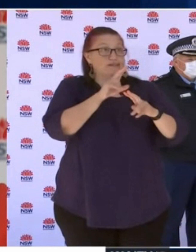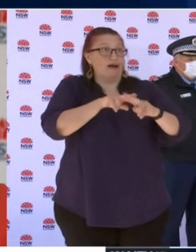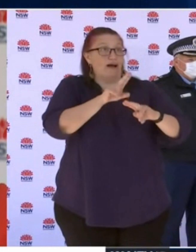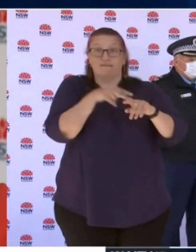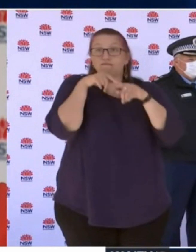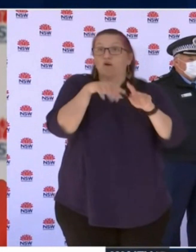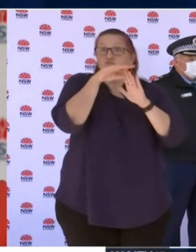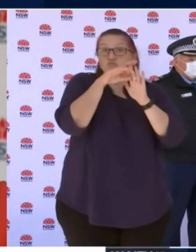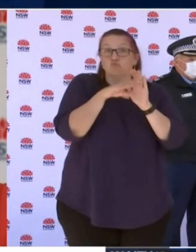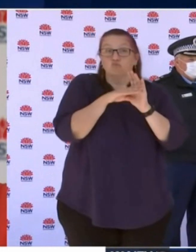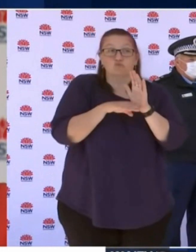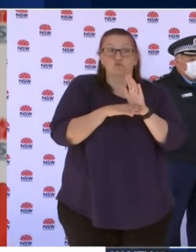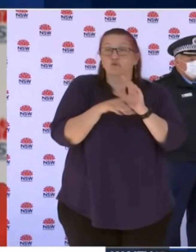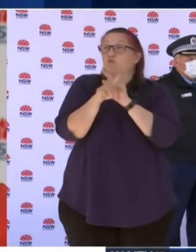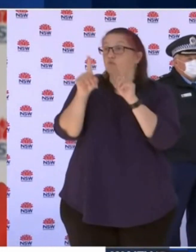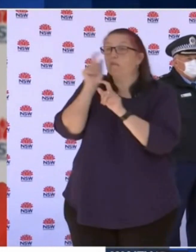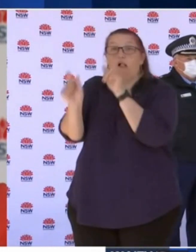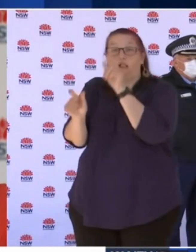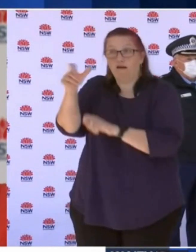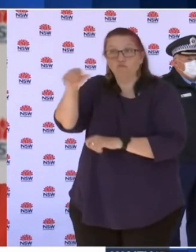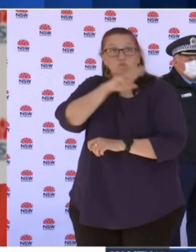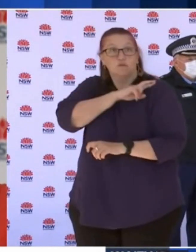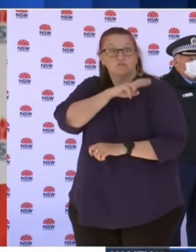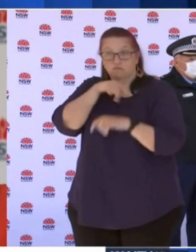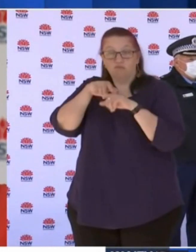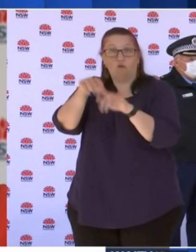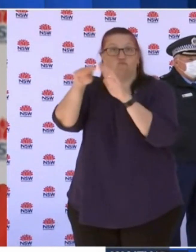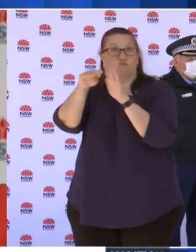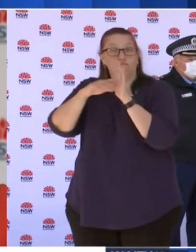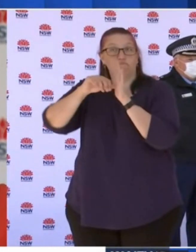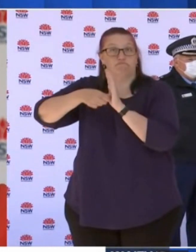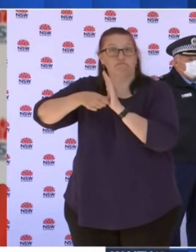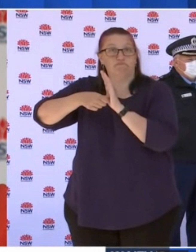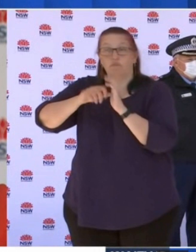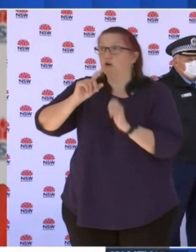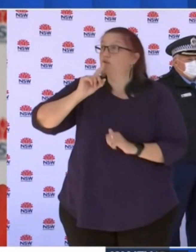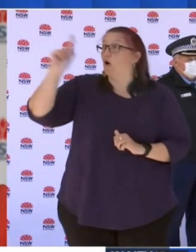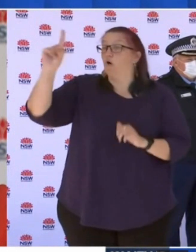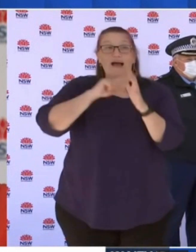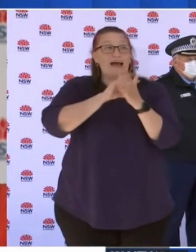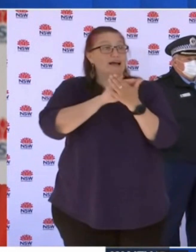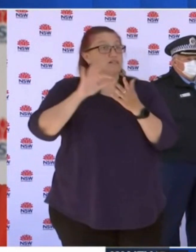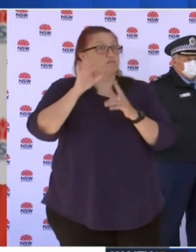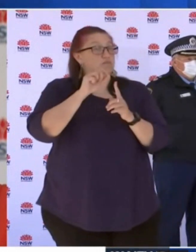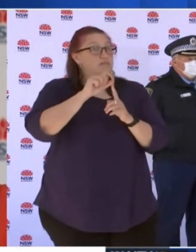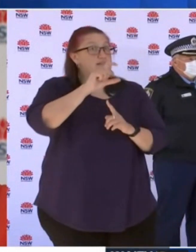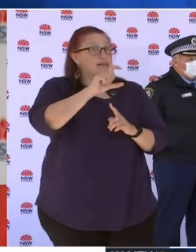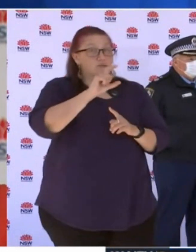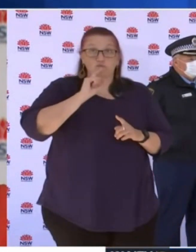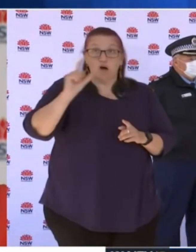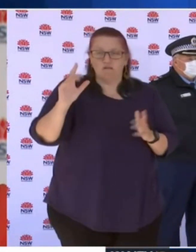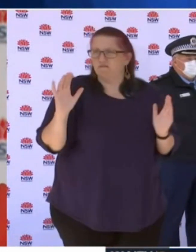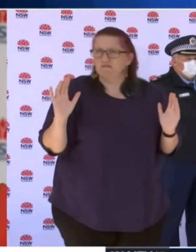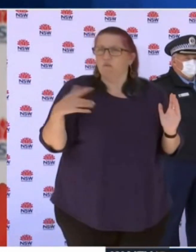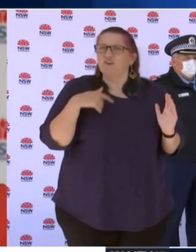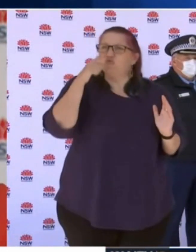the situation. I have not briefed the government on the situation because we knew that we were going to see cases for a period